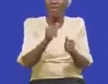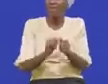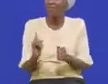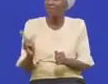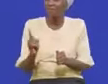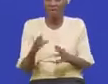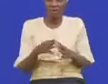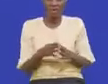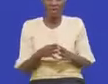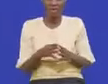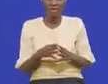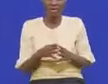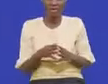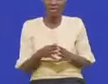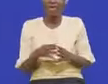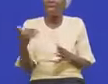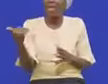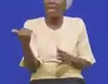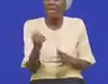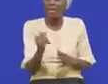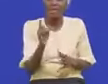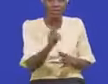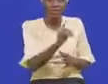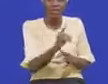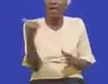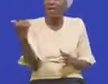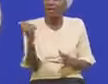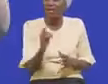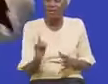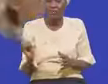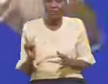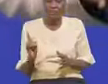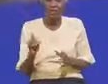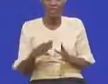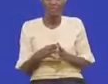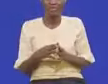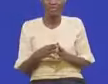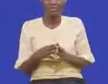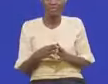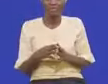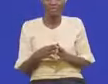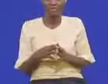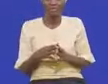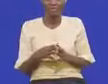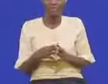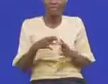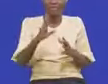Ame si ame la fi si afi. Ameyo le kame, ameyo le radio agbo.